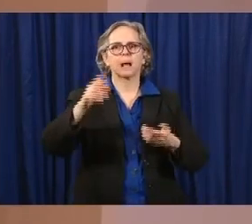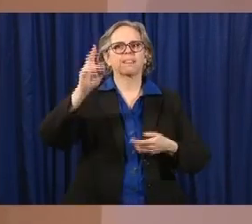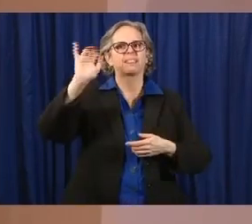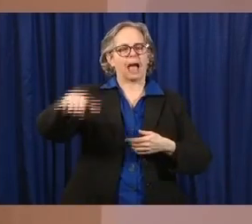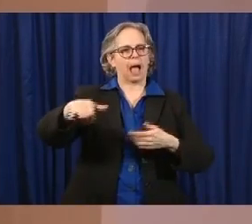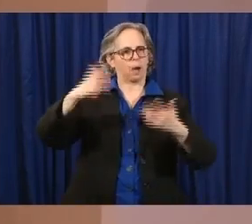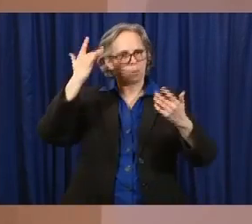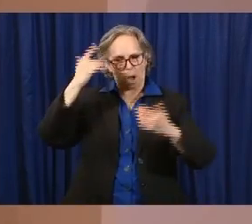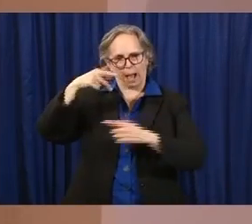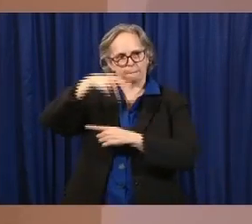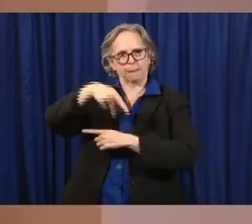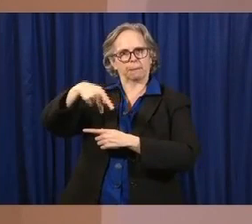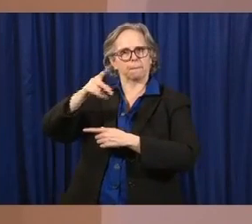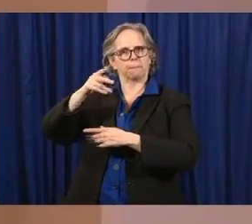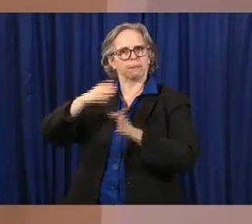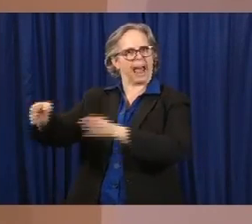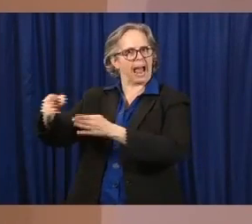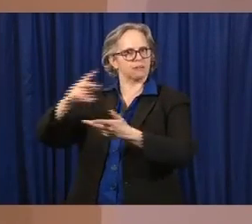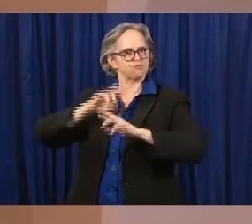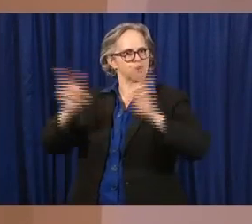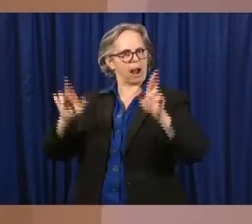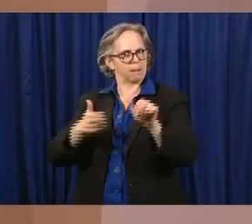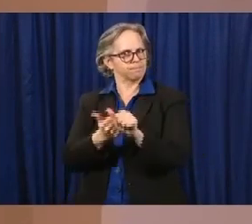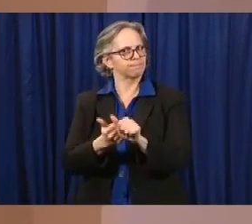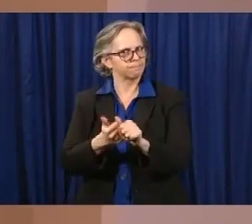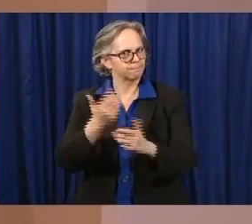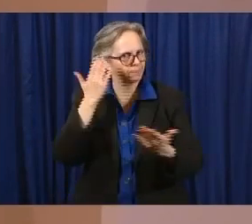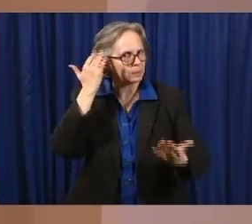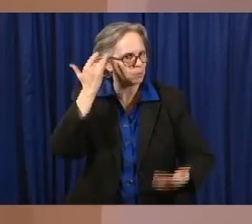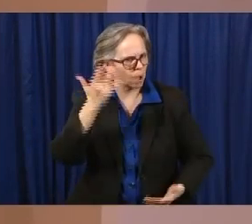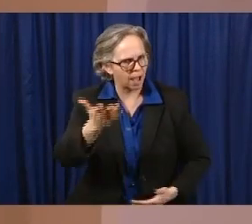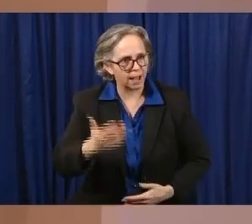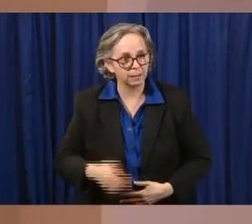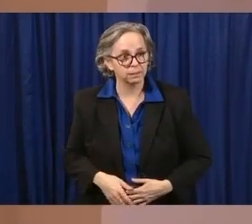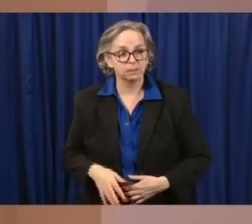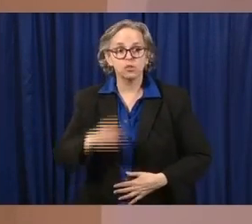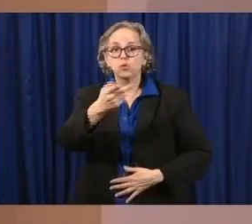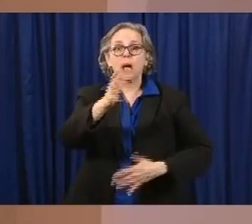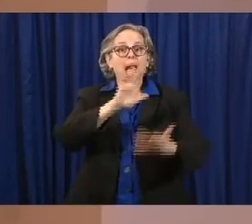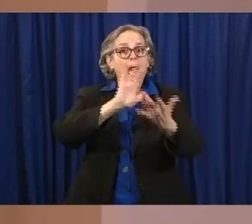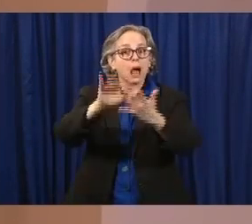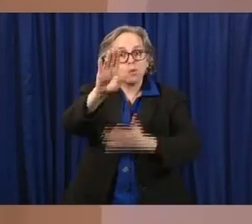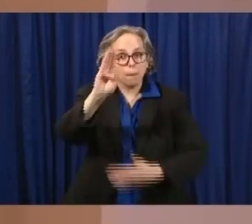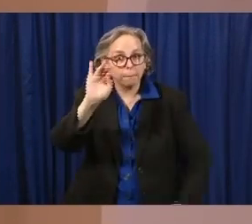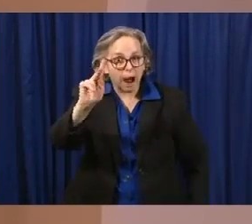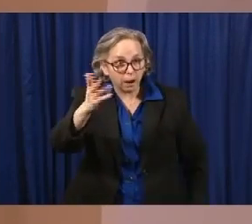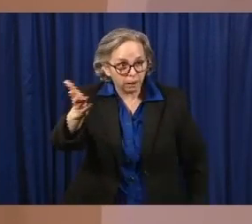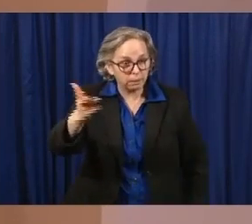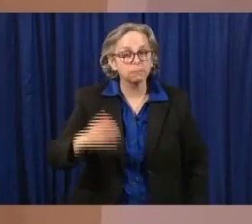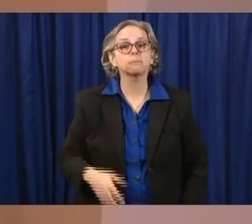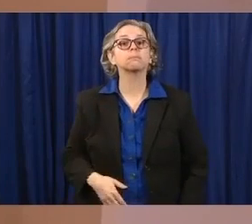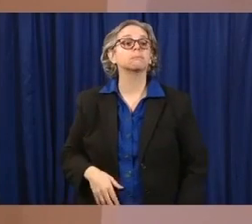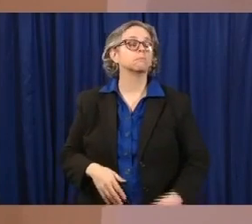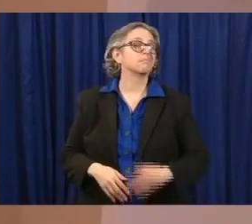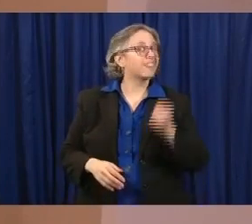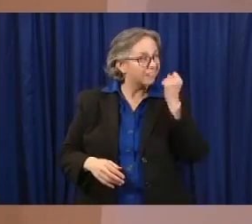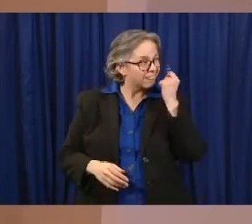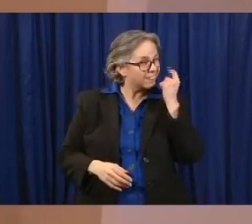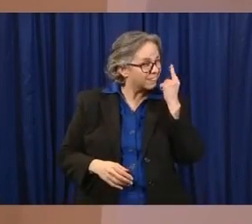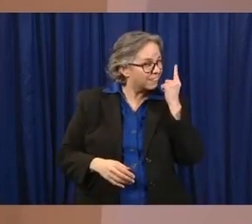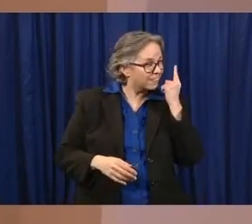do that through your local financial institution that you already have a relationship with. But the Small Business